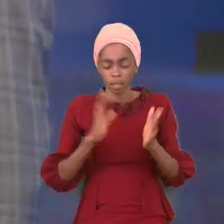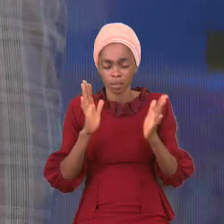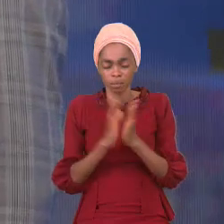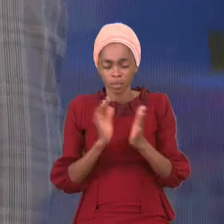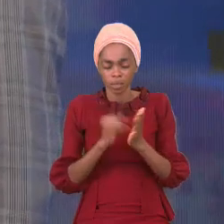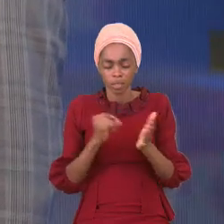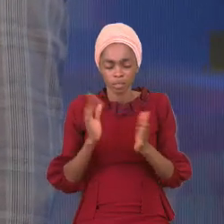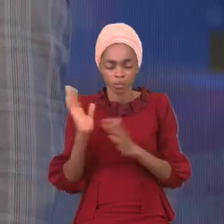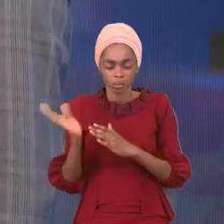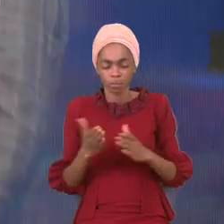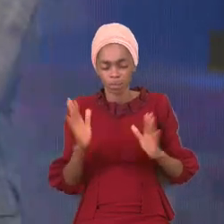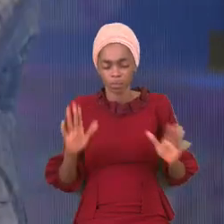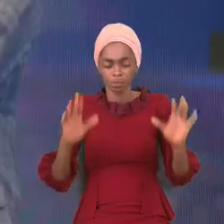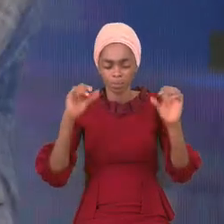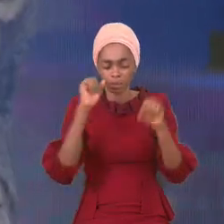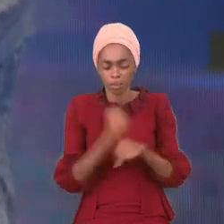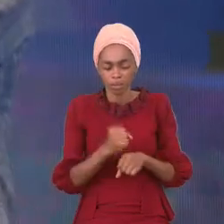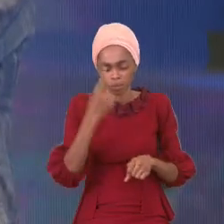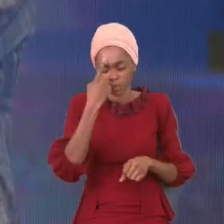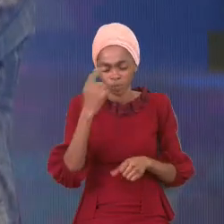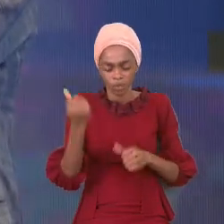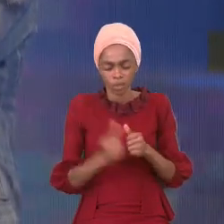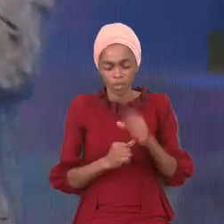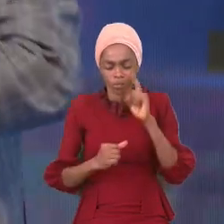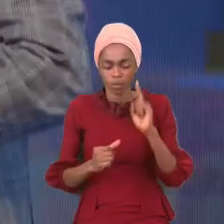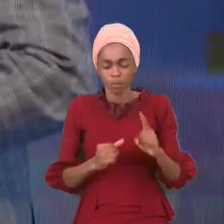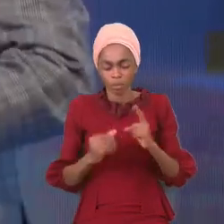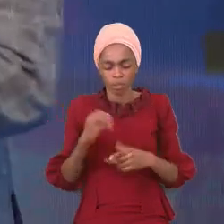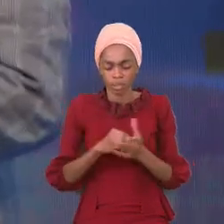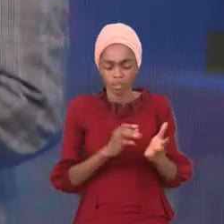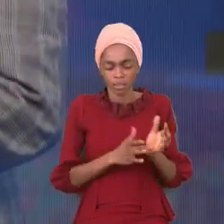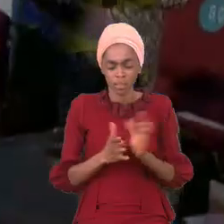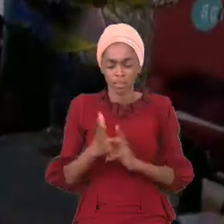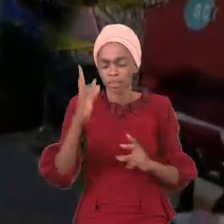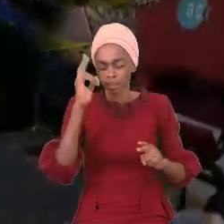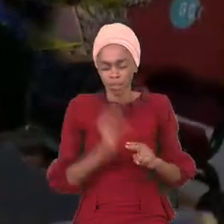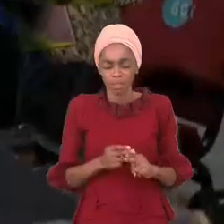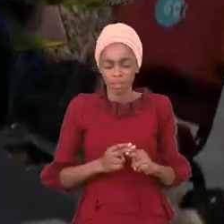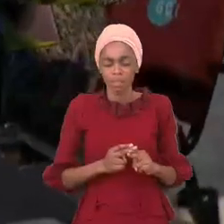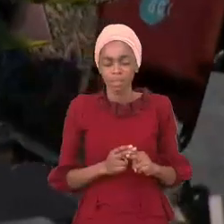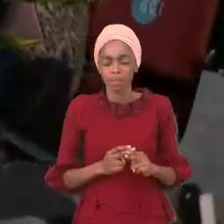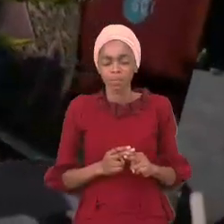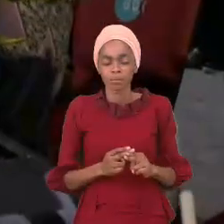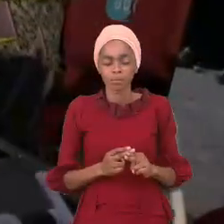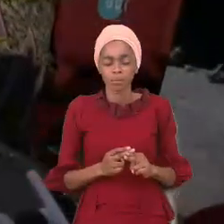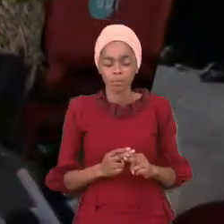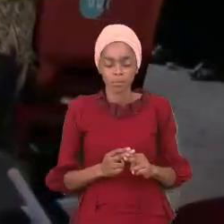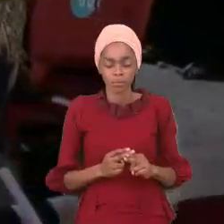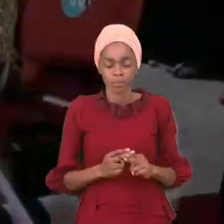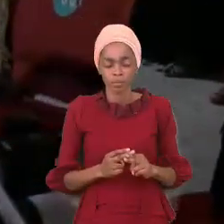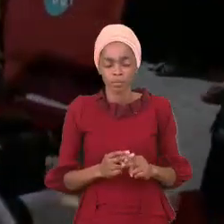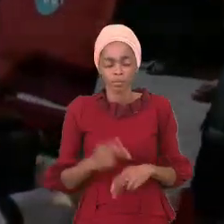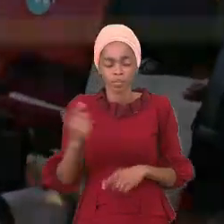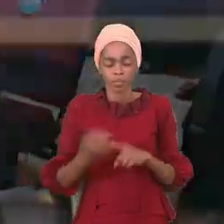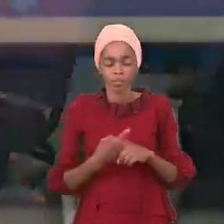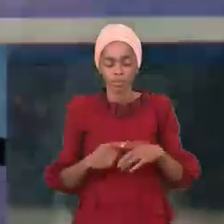bring signs and wonders for everyone in Jesus' name. From the